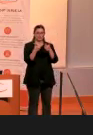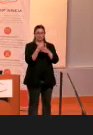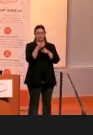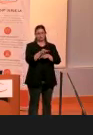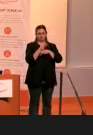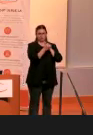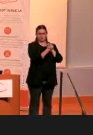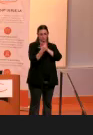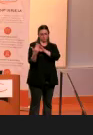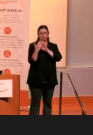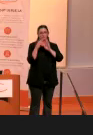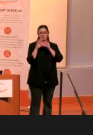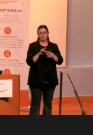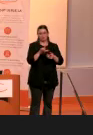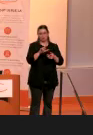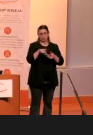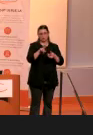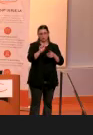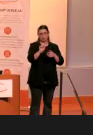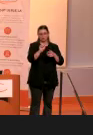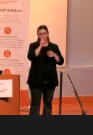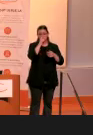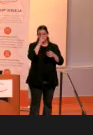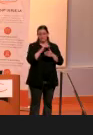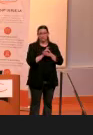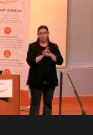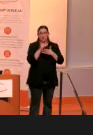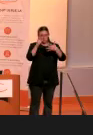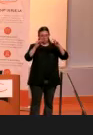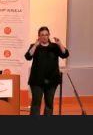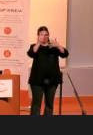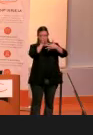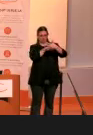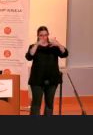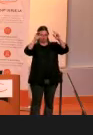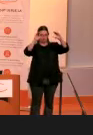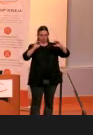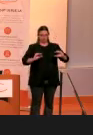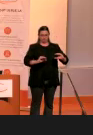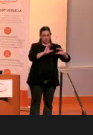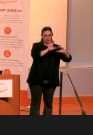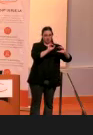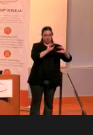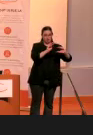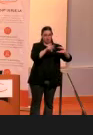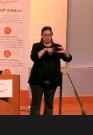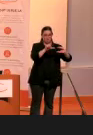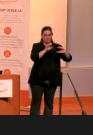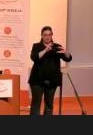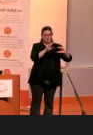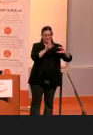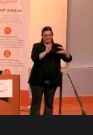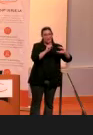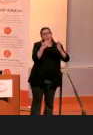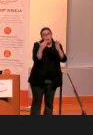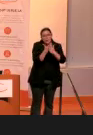treatment approaches to lupus, agents of block complement. These are sort of in their infancy, but we know